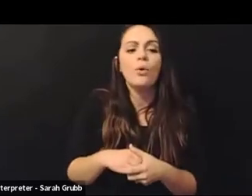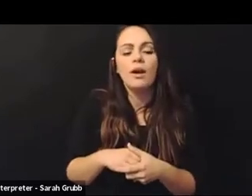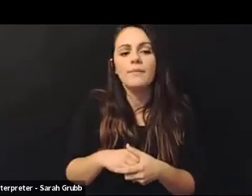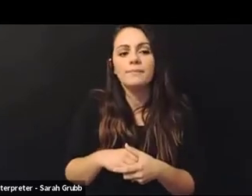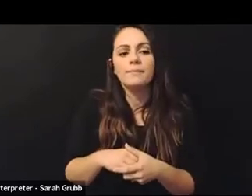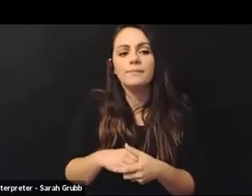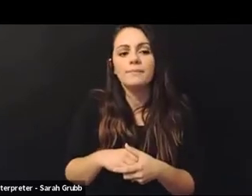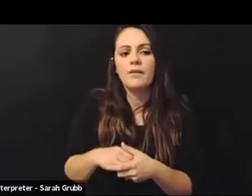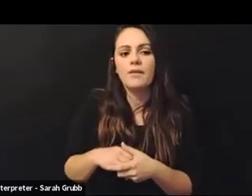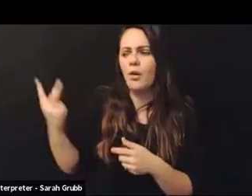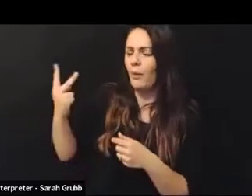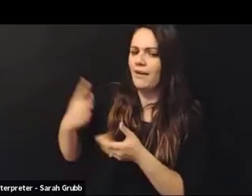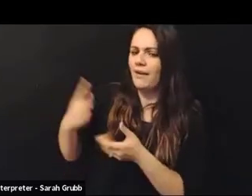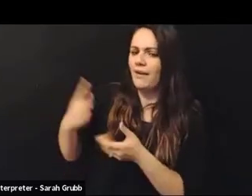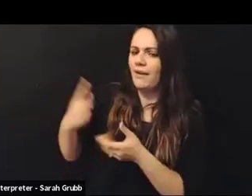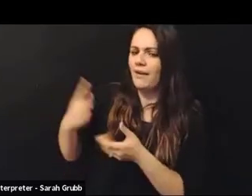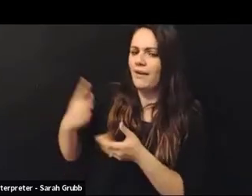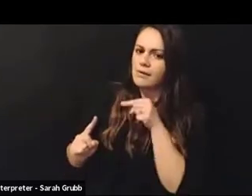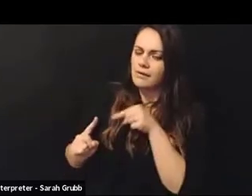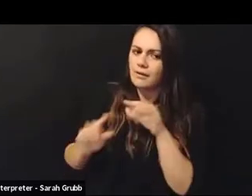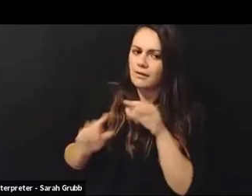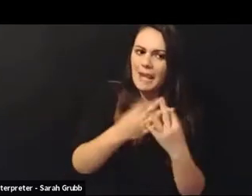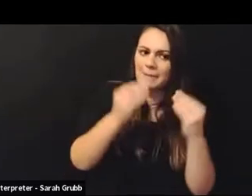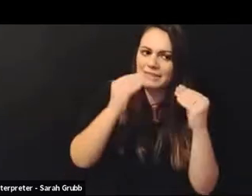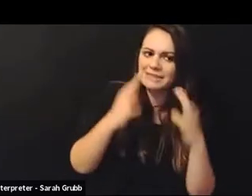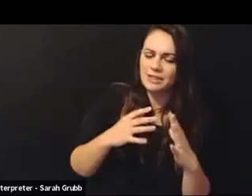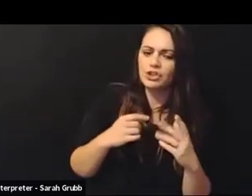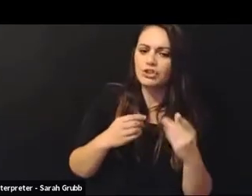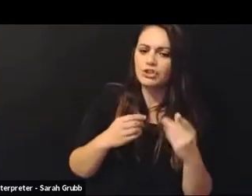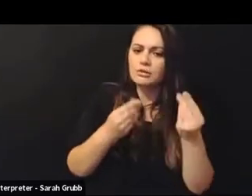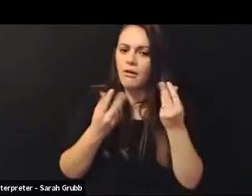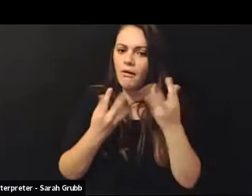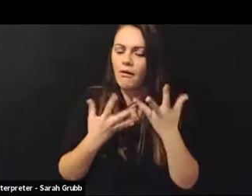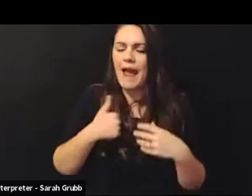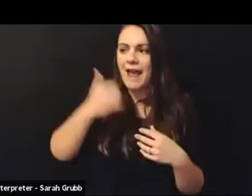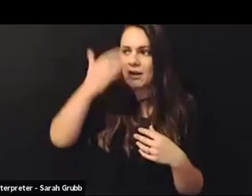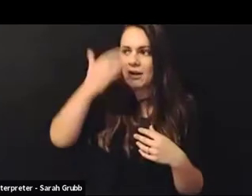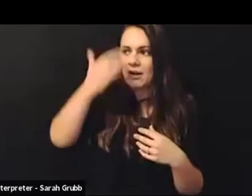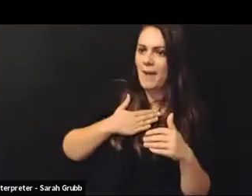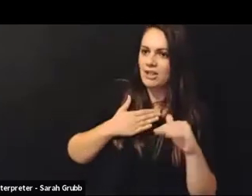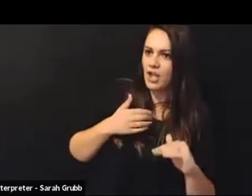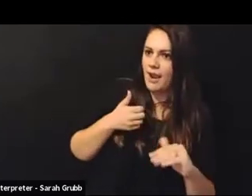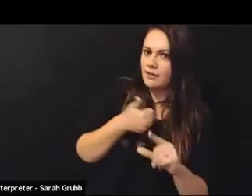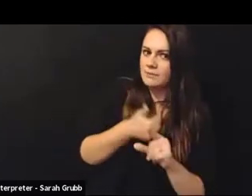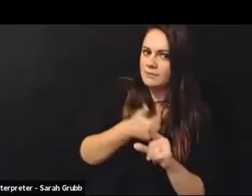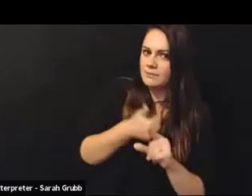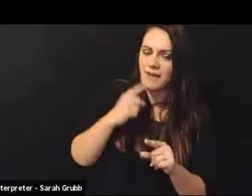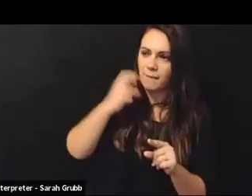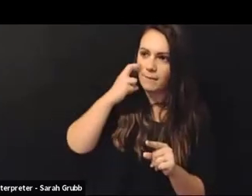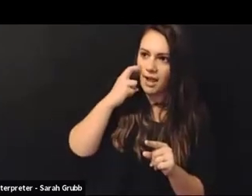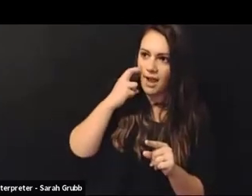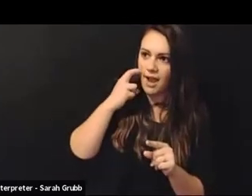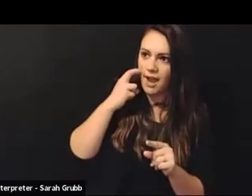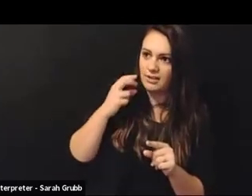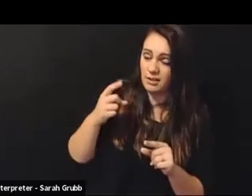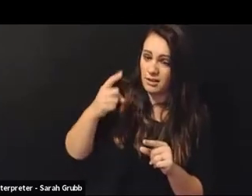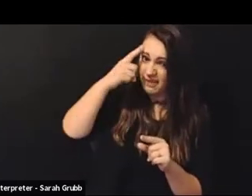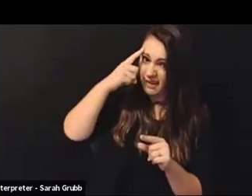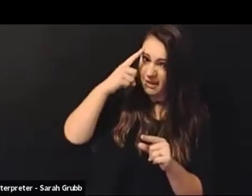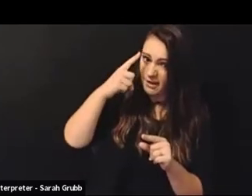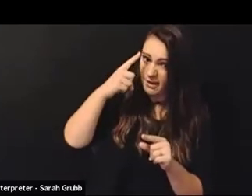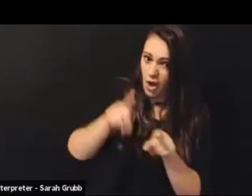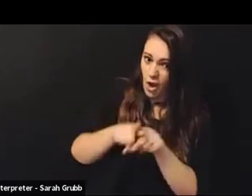from teachers, I know this student's deafblind, or I know my child's deafblind. Do you think they're also autistic? Or someone said they're